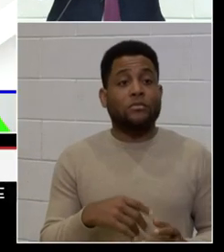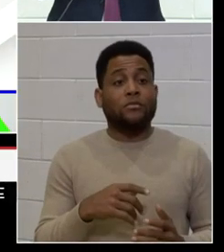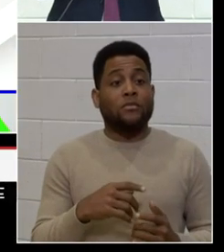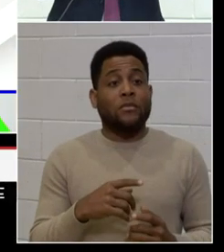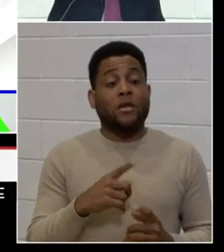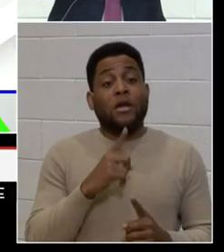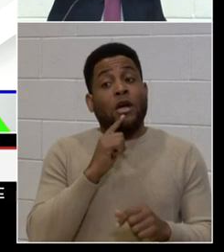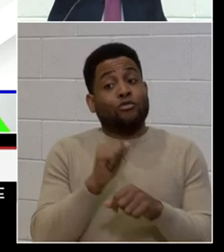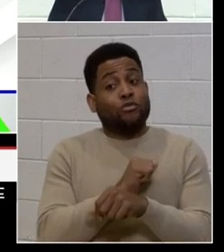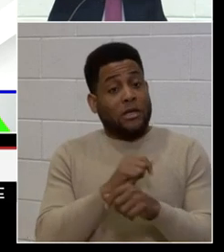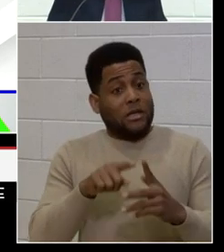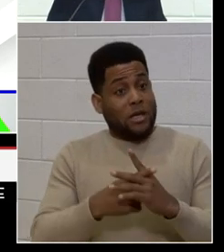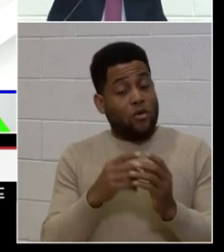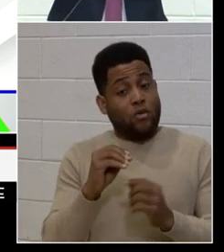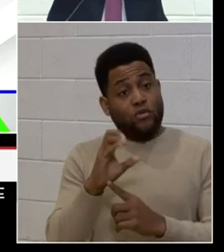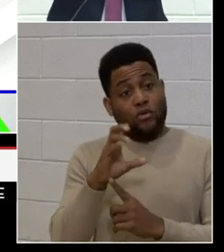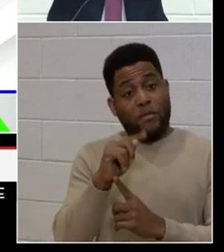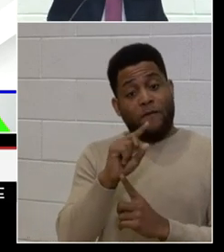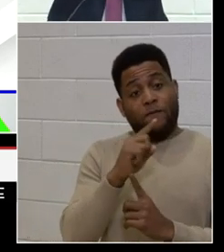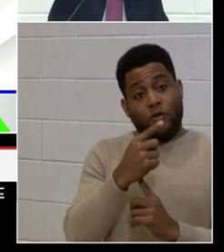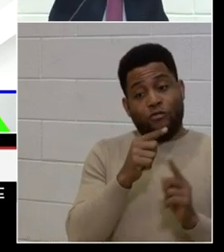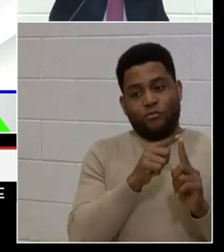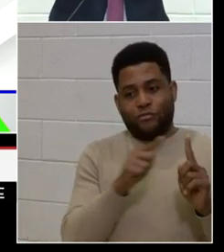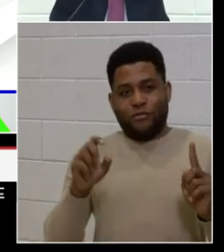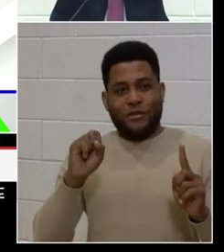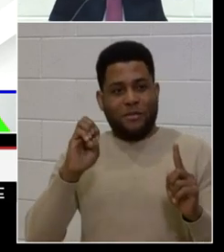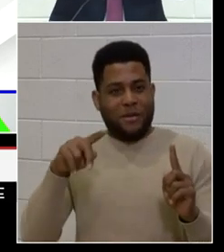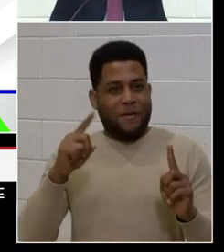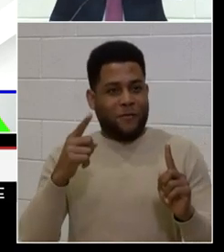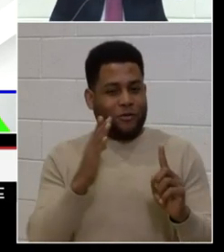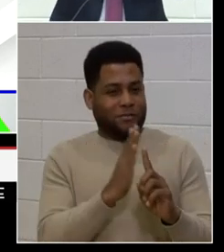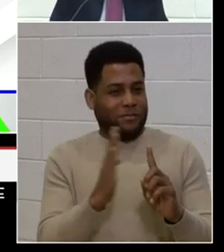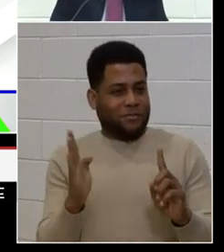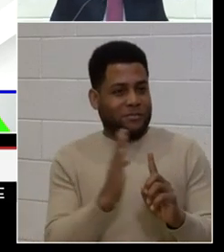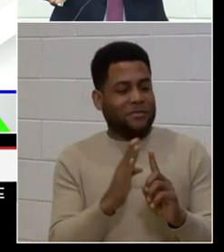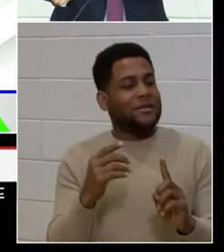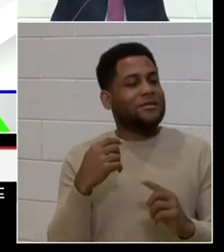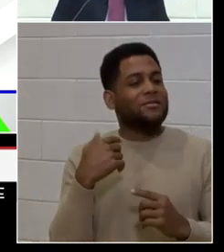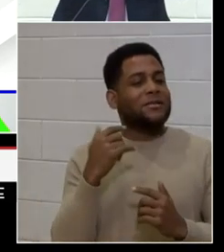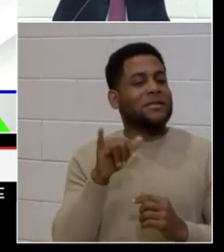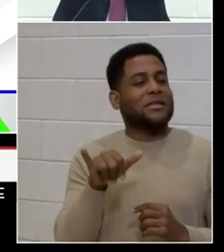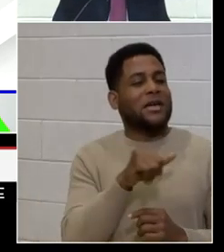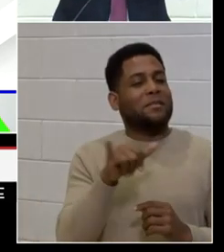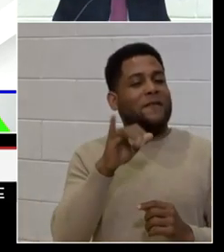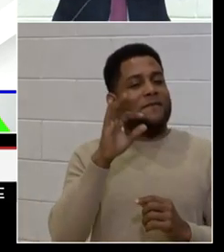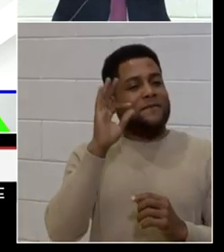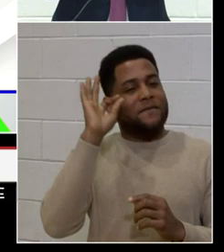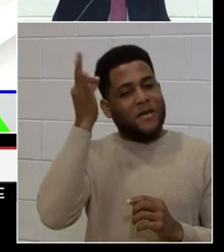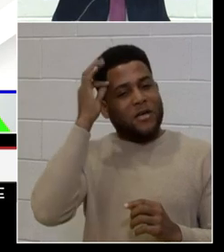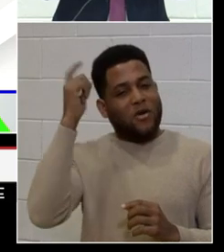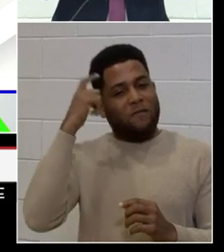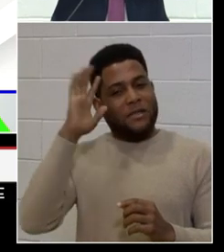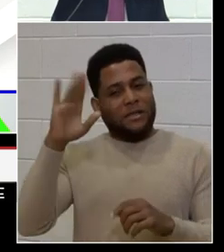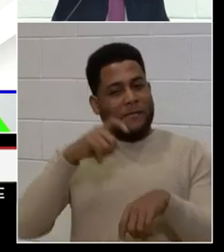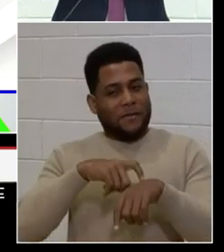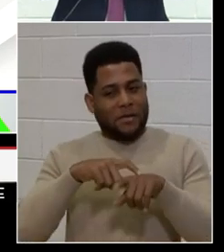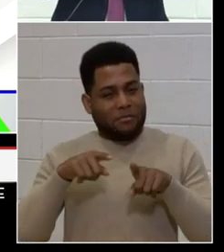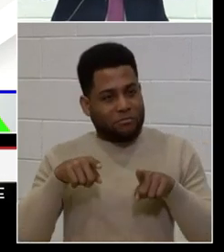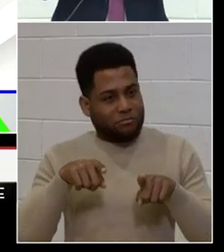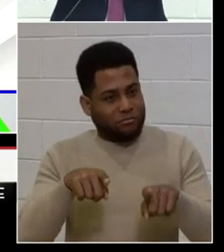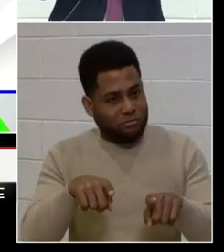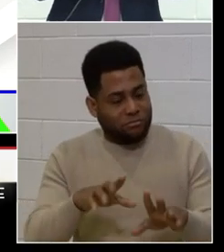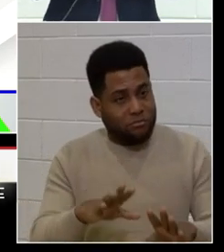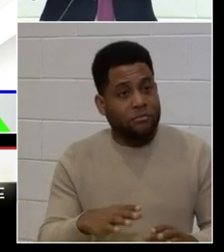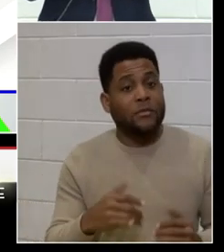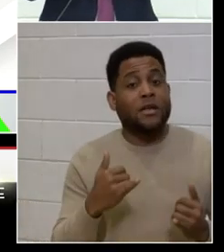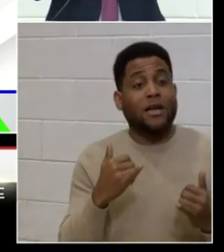end of September. It mimics the federal government, and we actually start preparing for the new year the moment we start this year. Right now